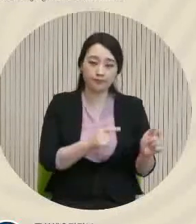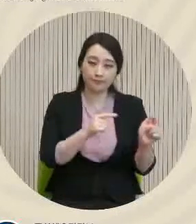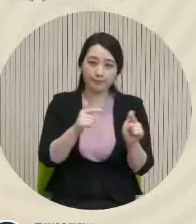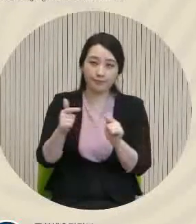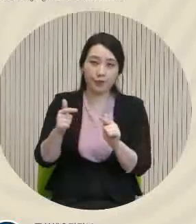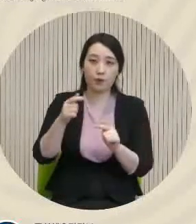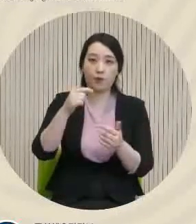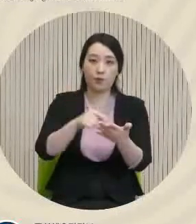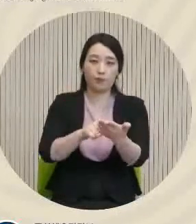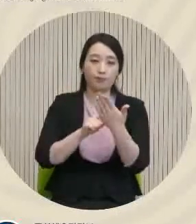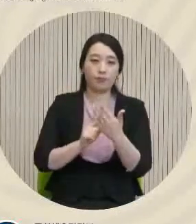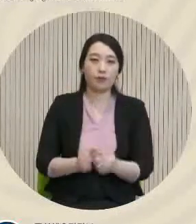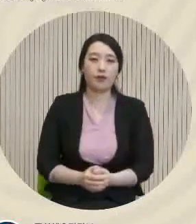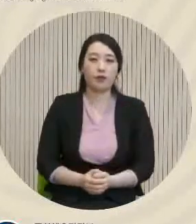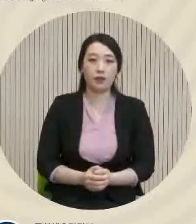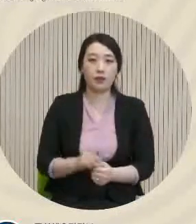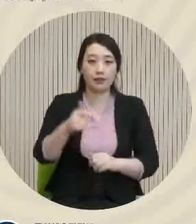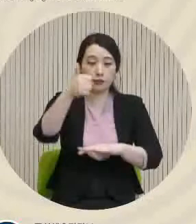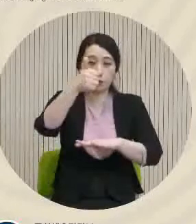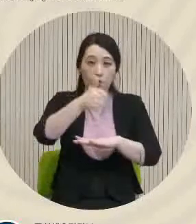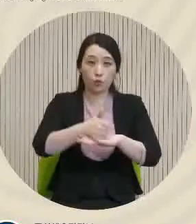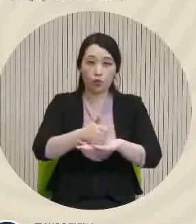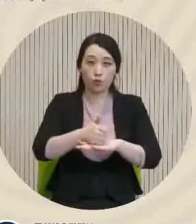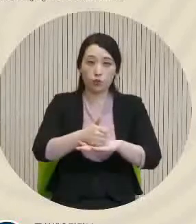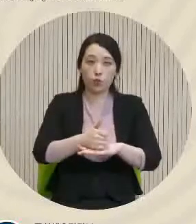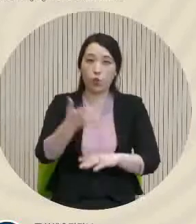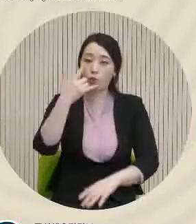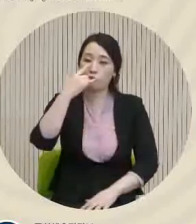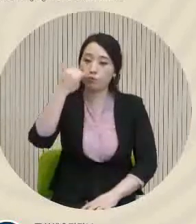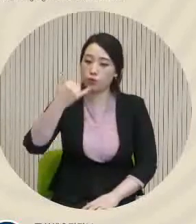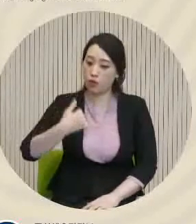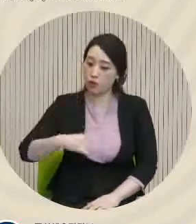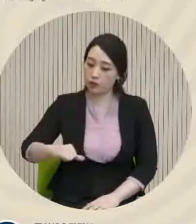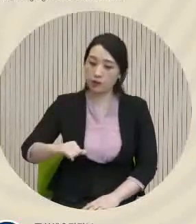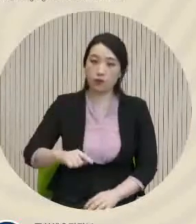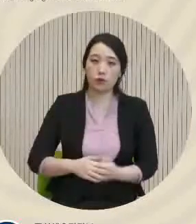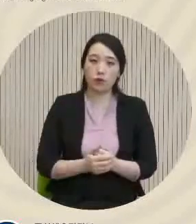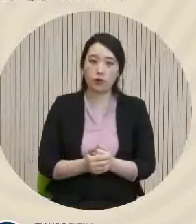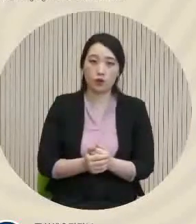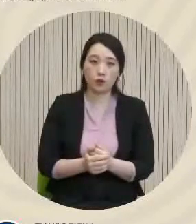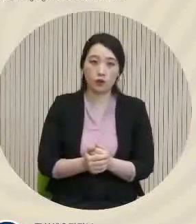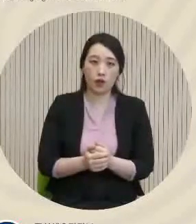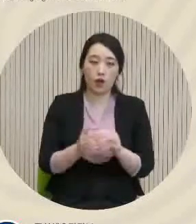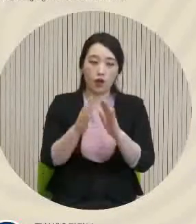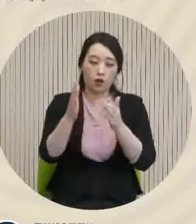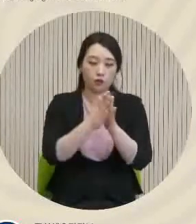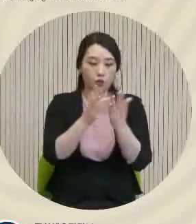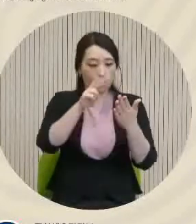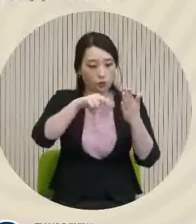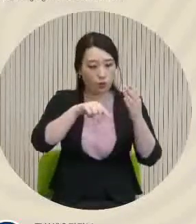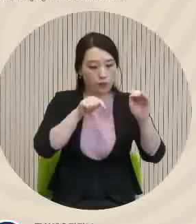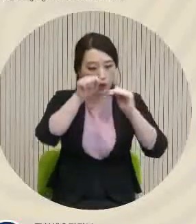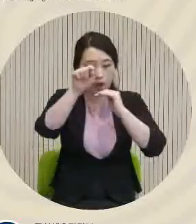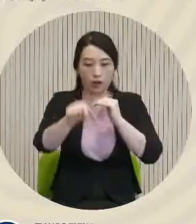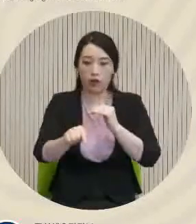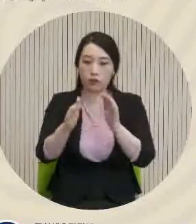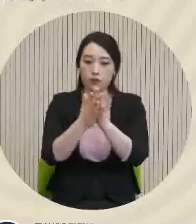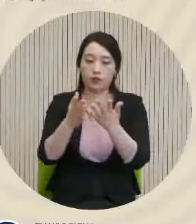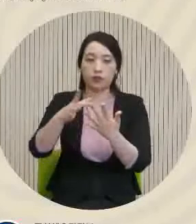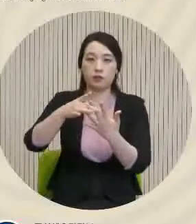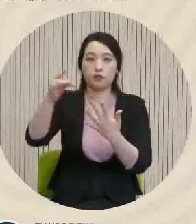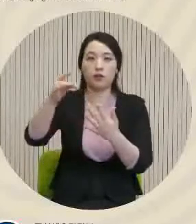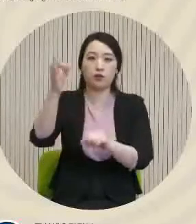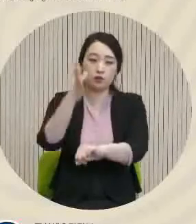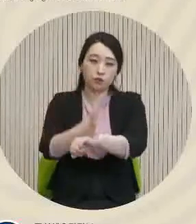books for themselves and borrow a lot from school libraries. And also, they tend to leave something from at home. It means that